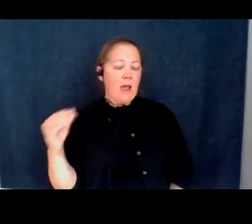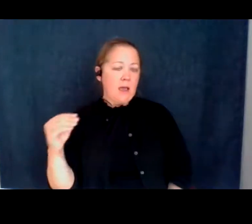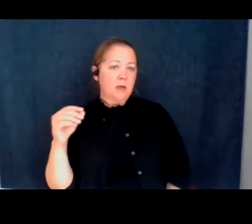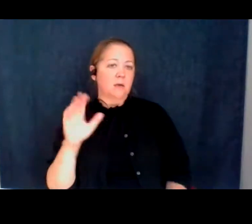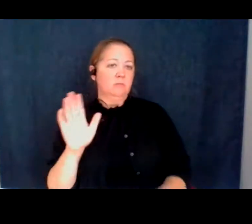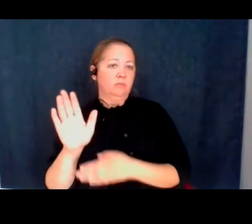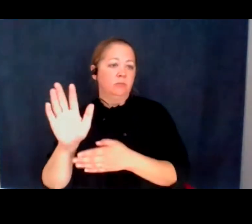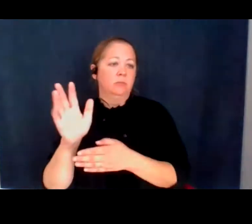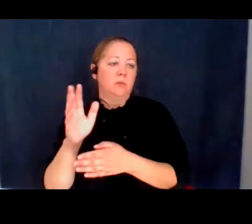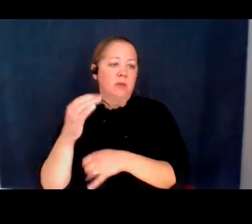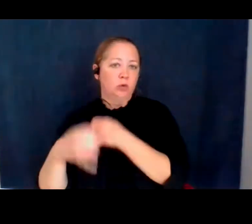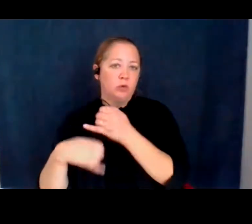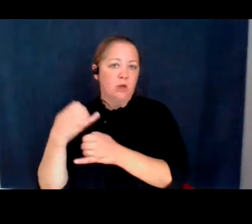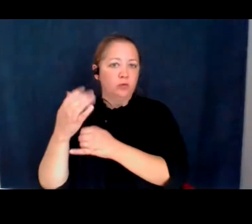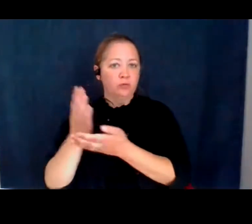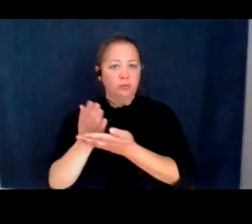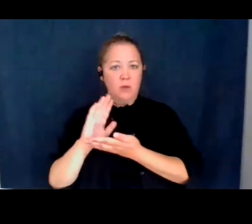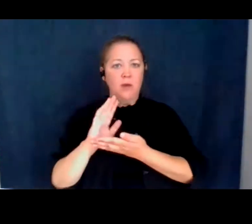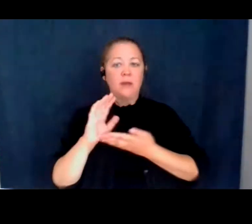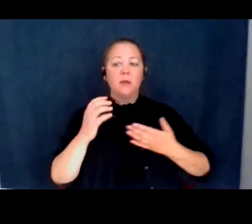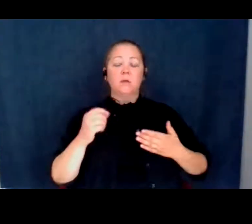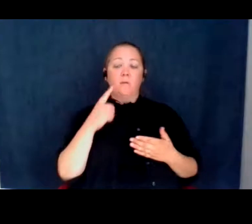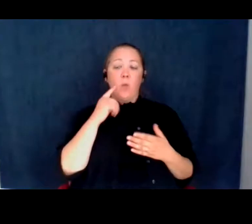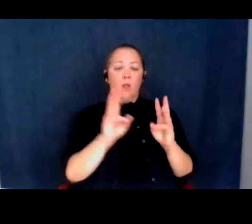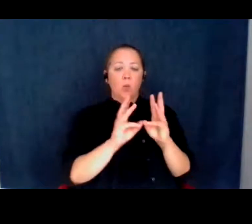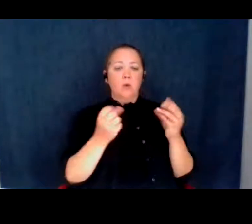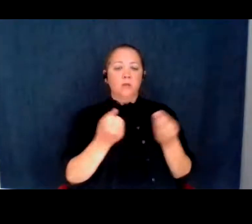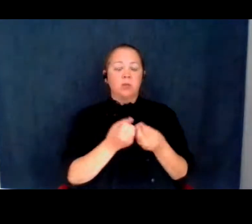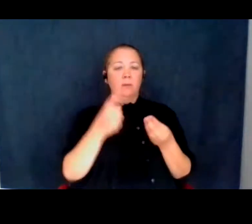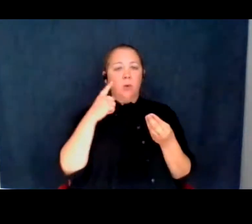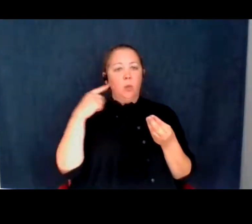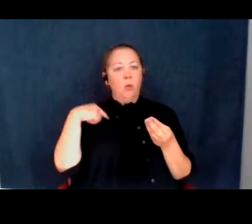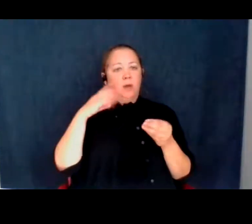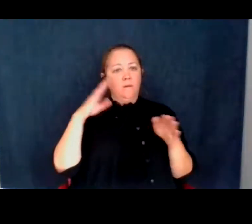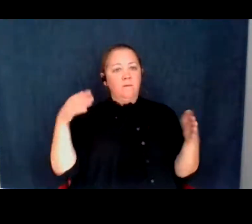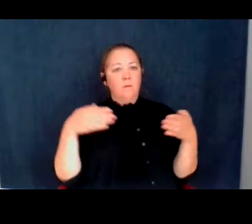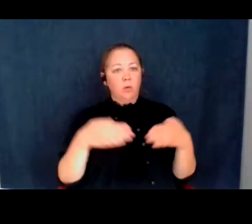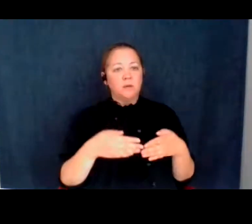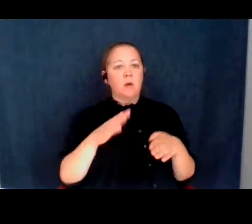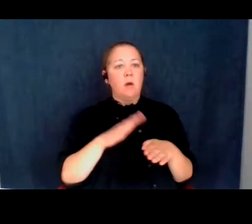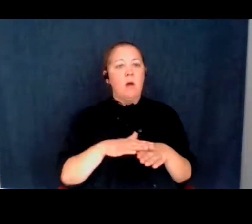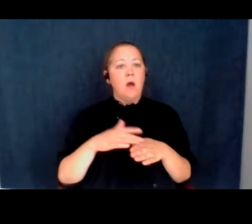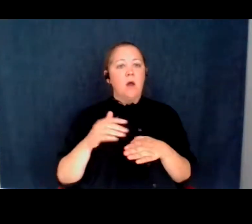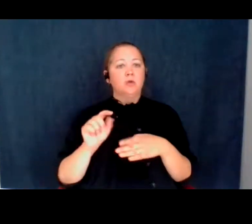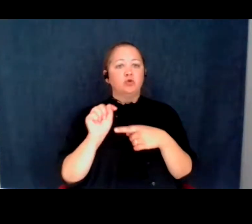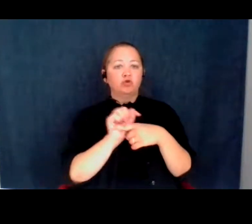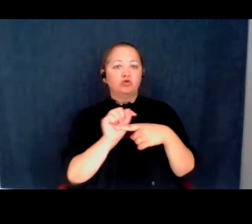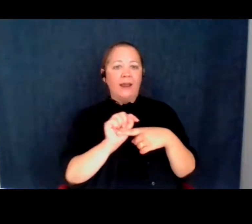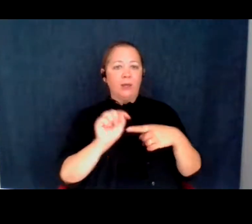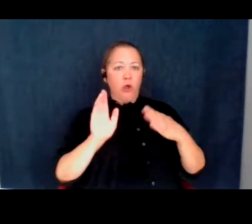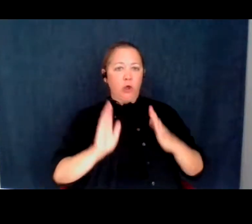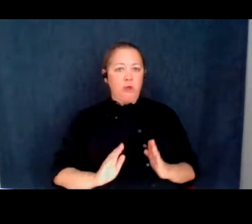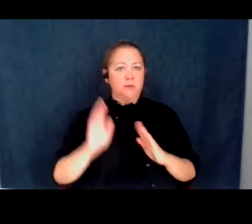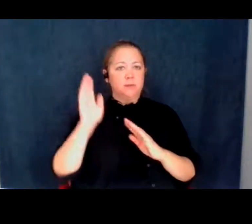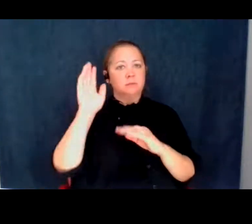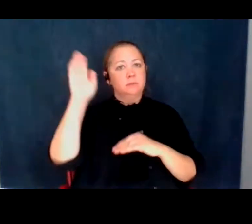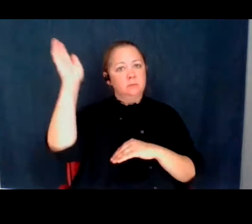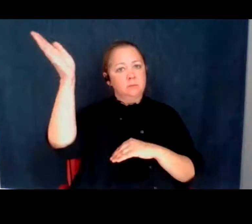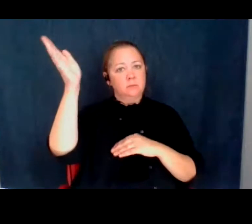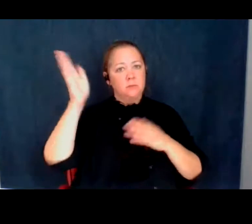we really focused on bringing in trainers and speakers with disabilities. The goal was to put as many people with disabilities behind the microphone